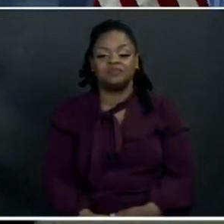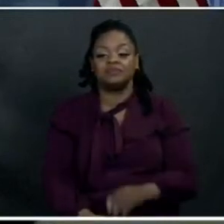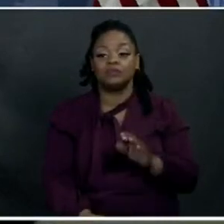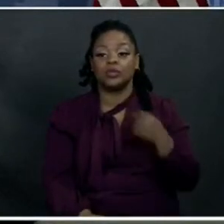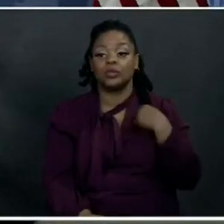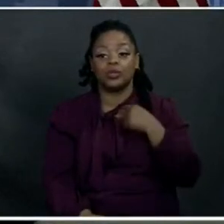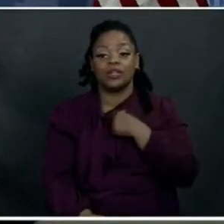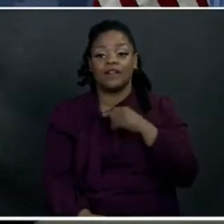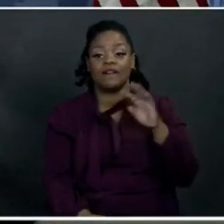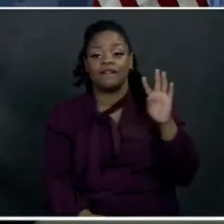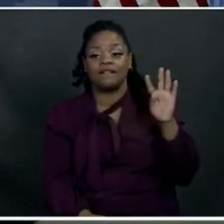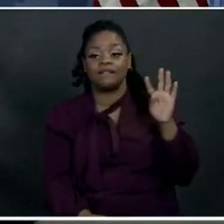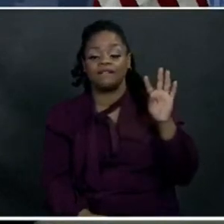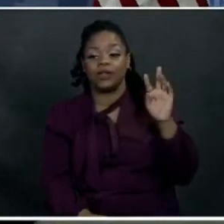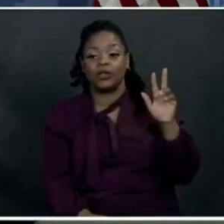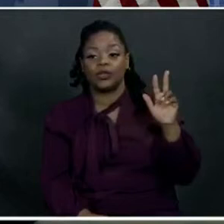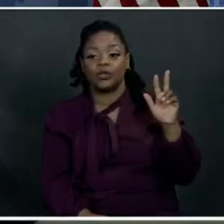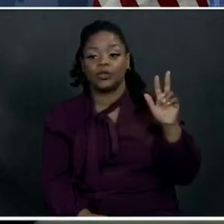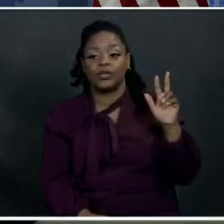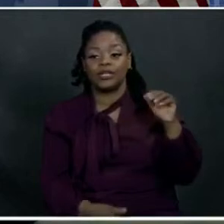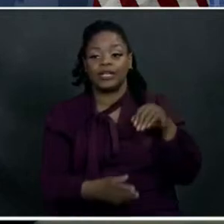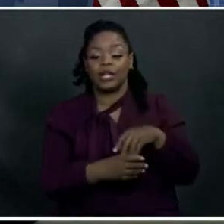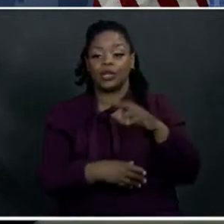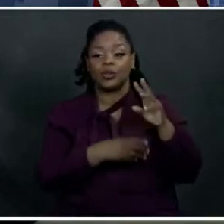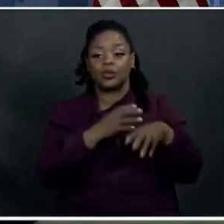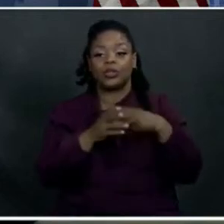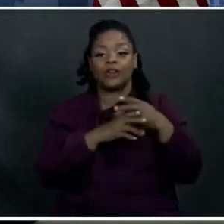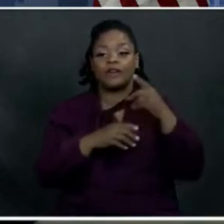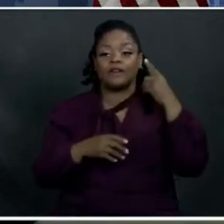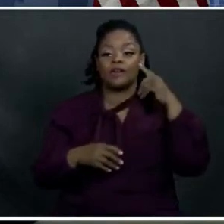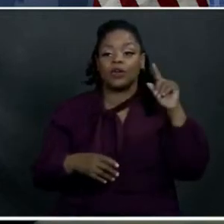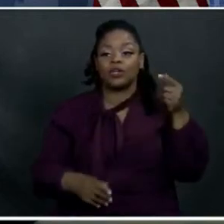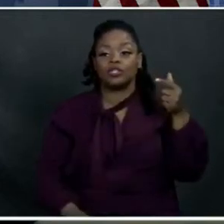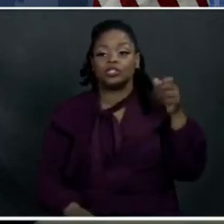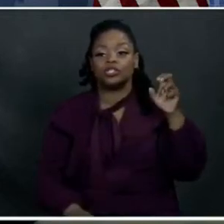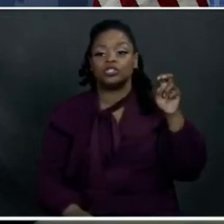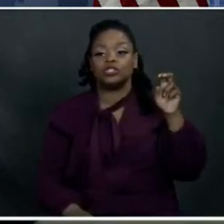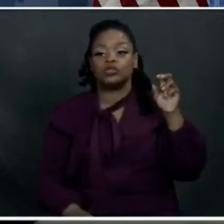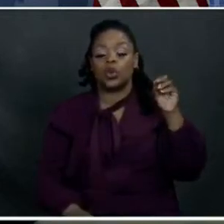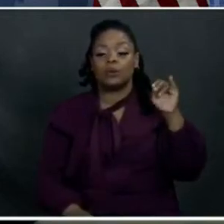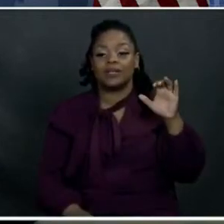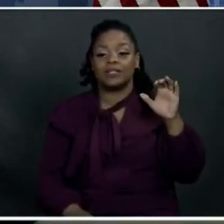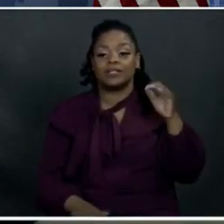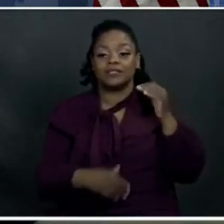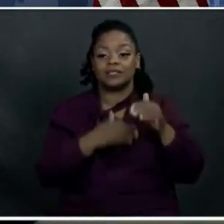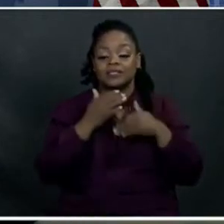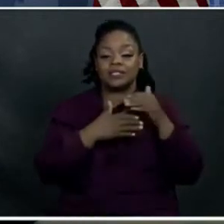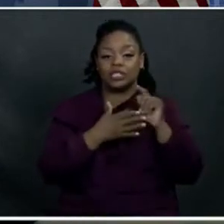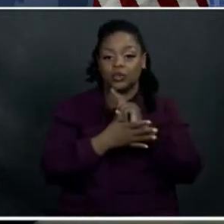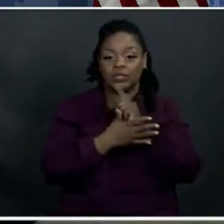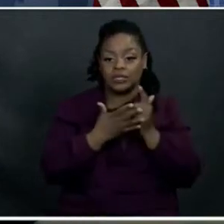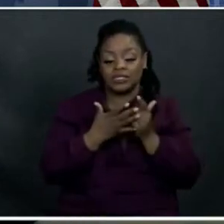world at genomic sequencing. So it's essential as part of the American Rescue Plan.